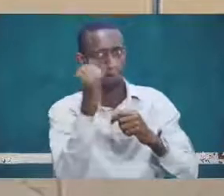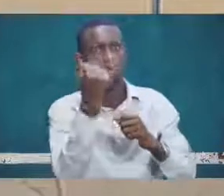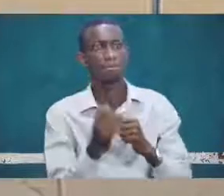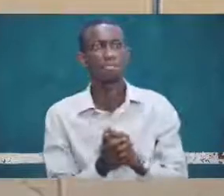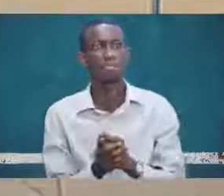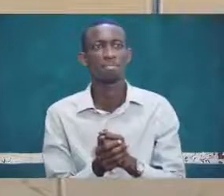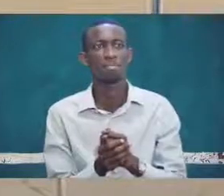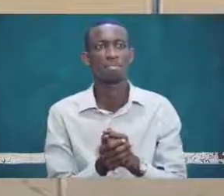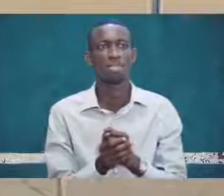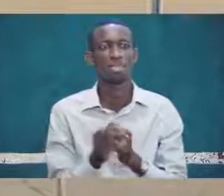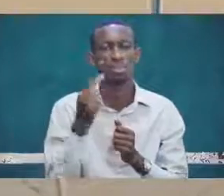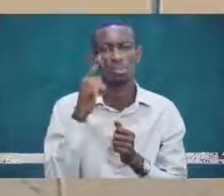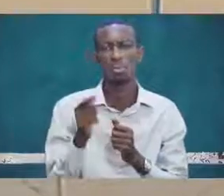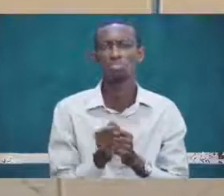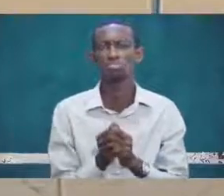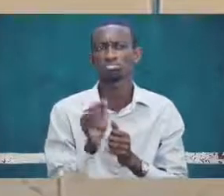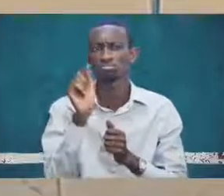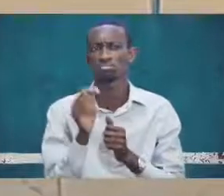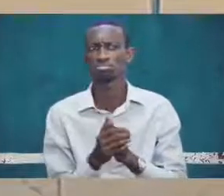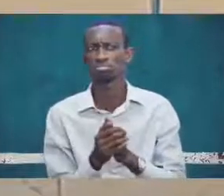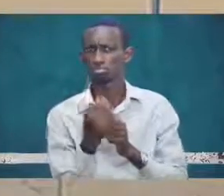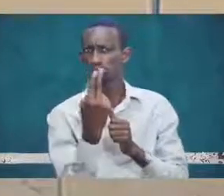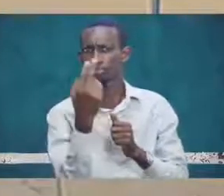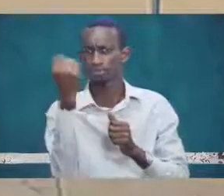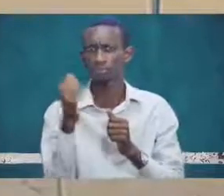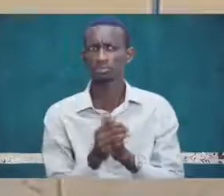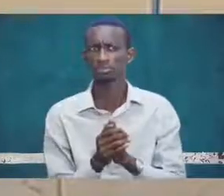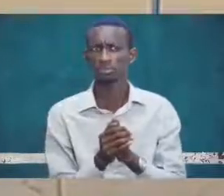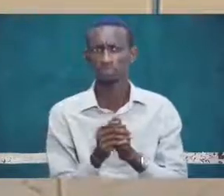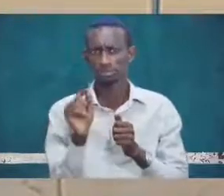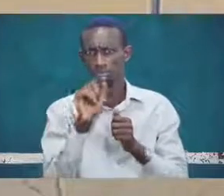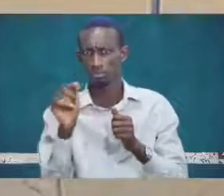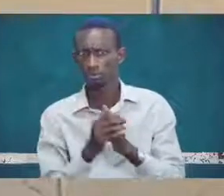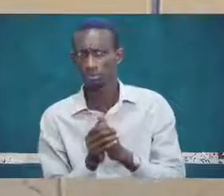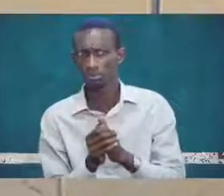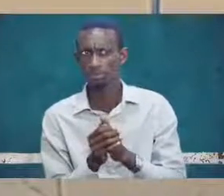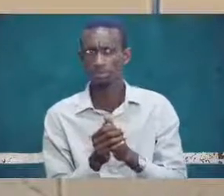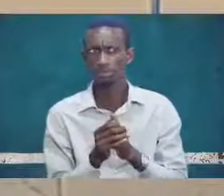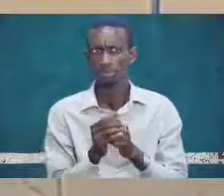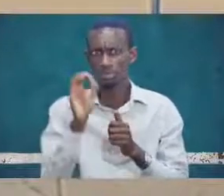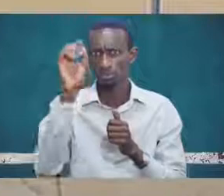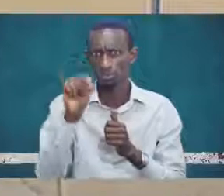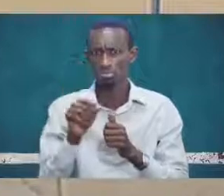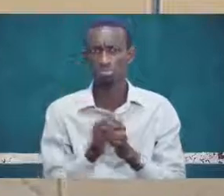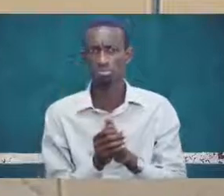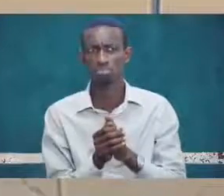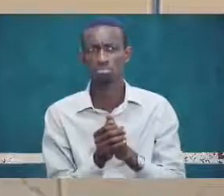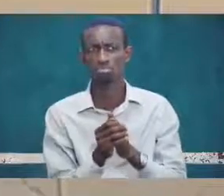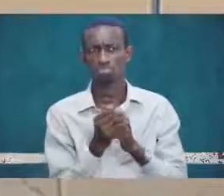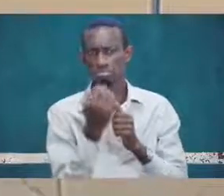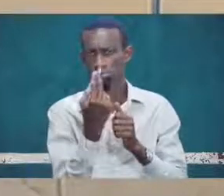put 5. You get 25. Subtract, you get 2. This is 0. You bring 0 down. This is